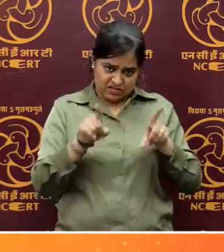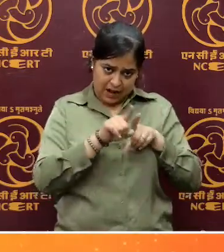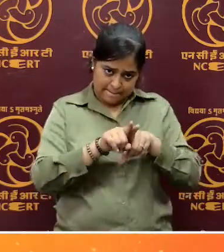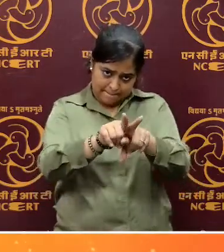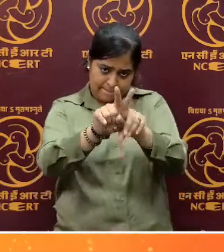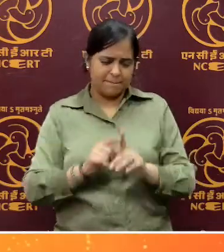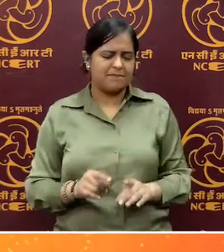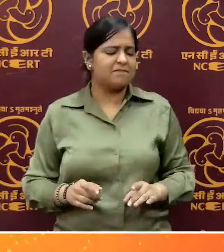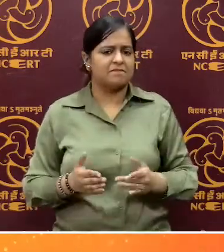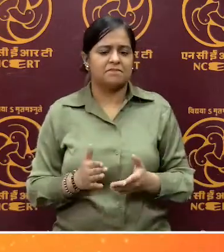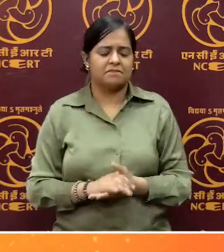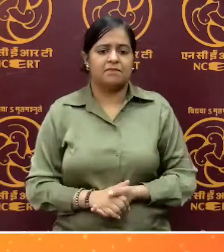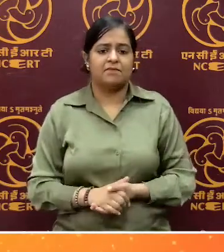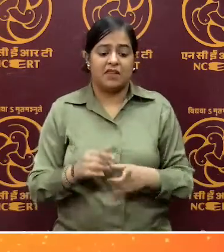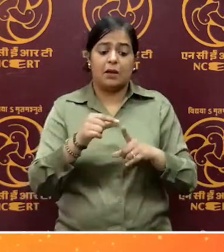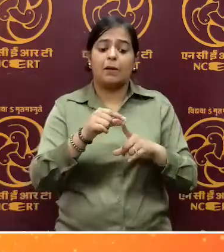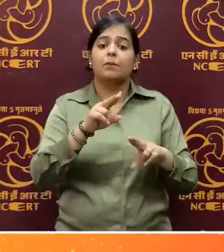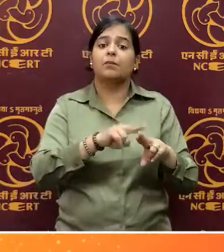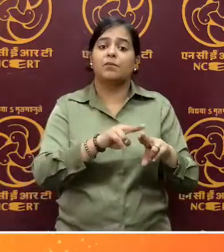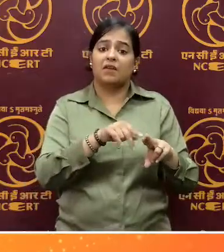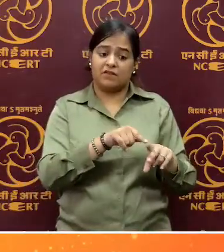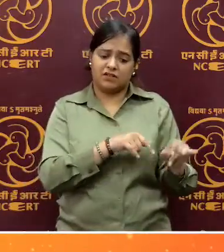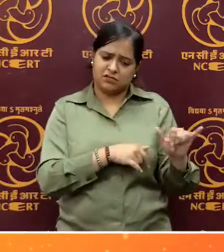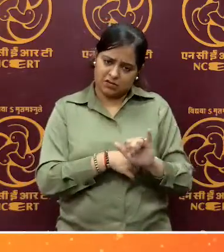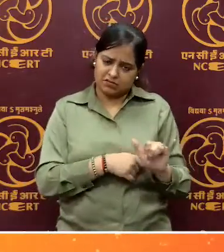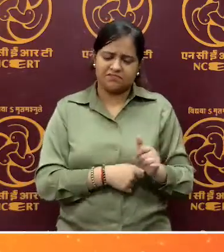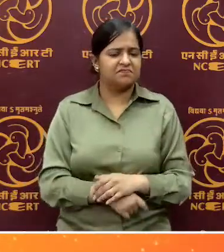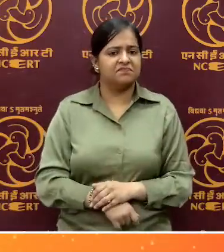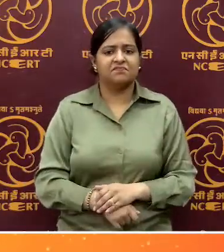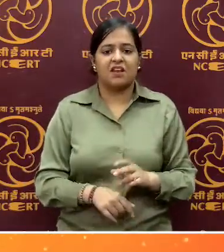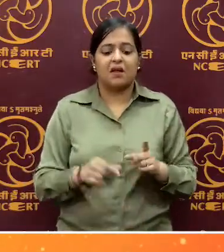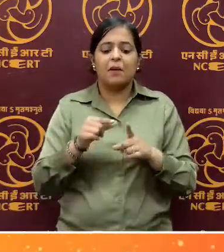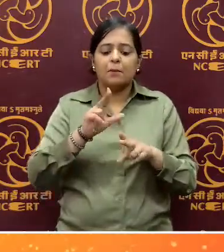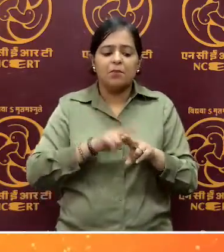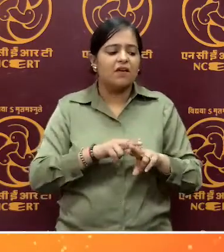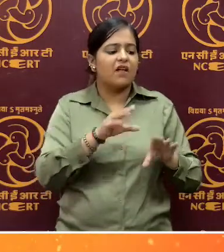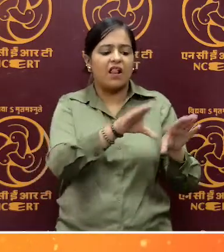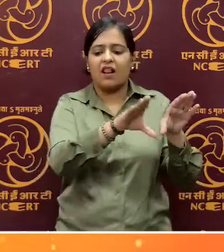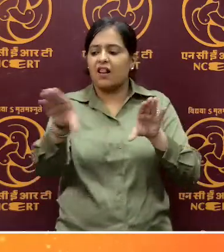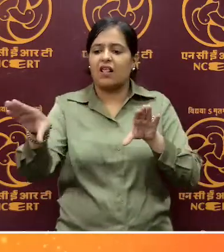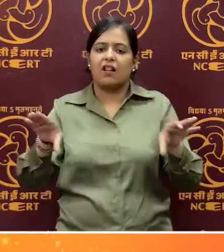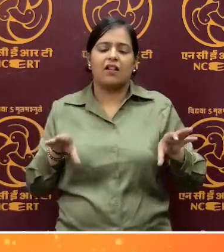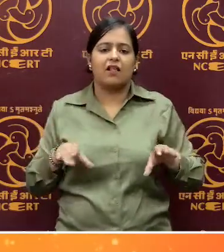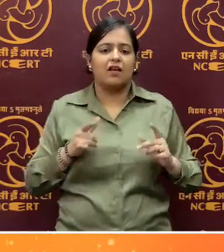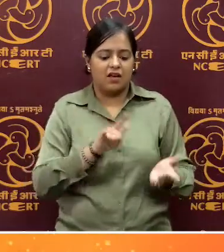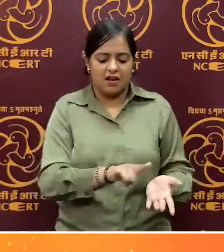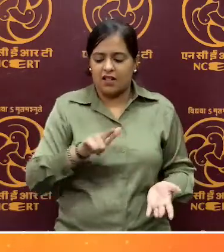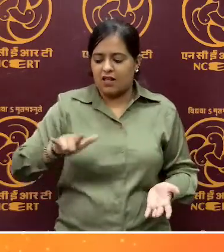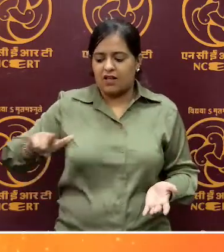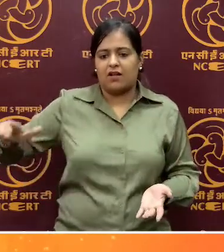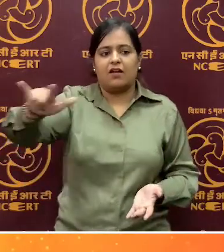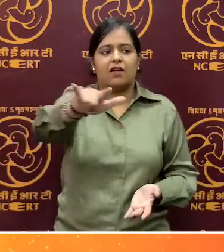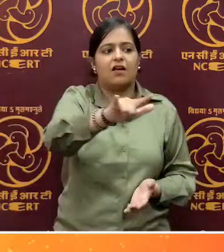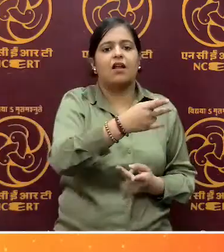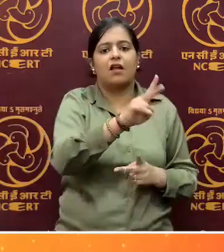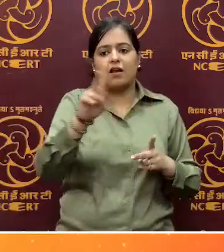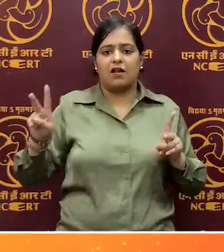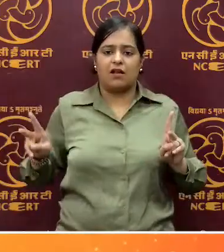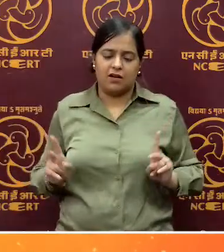platform, the same platform. So therefore, they are known as coplanar if we are able to get vectors in the same